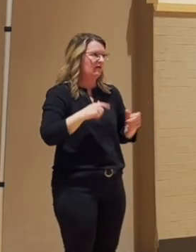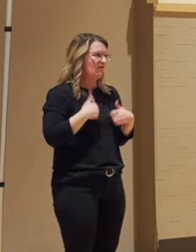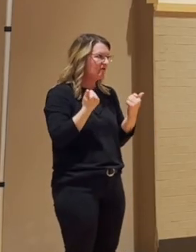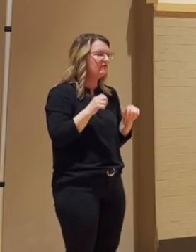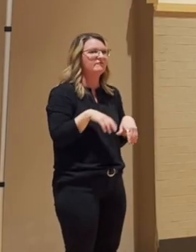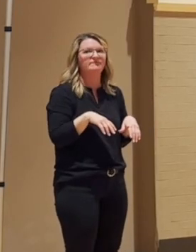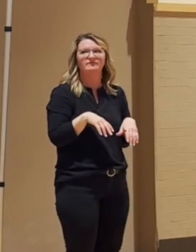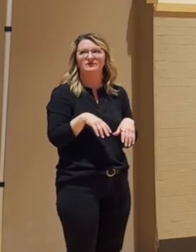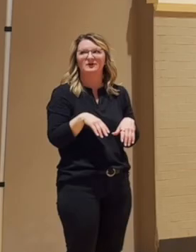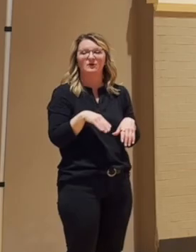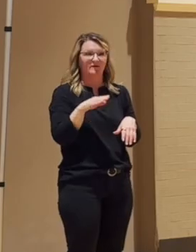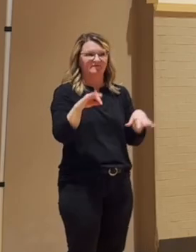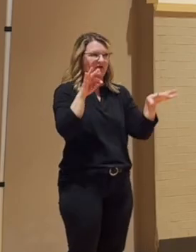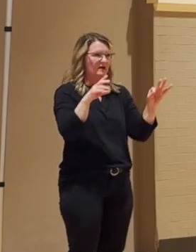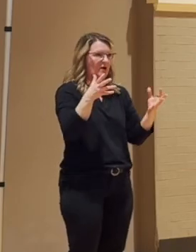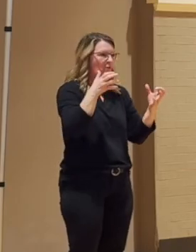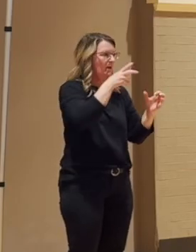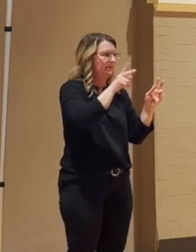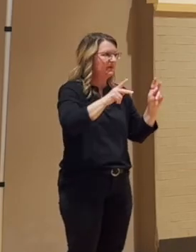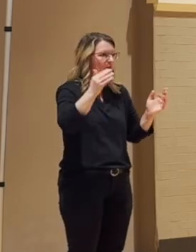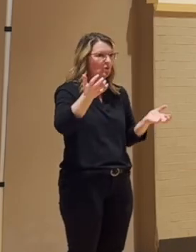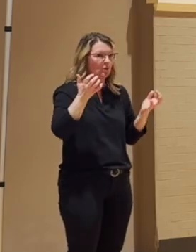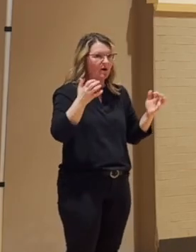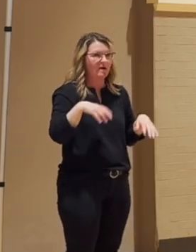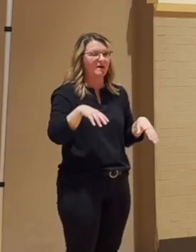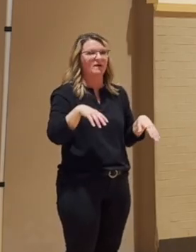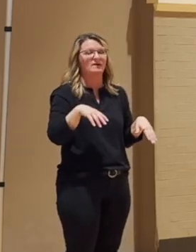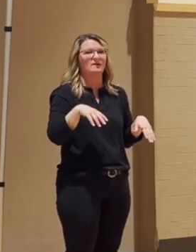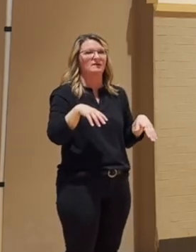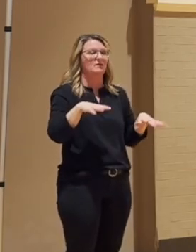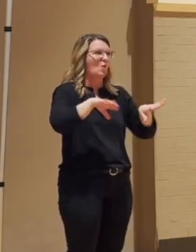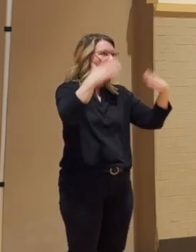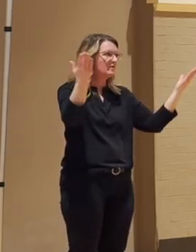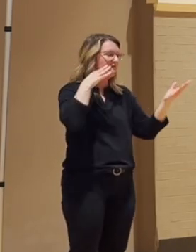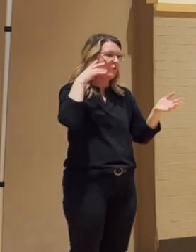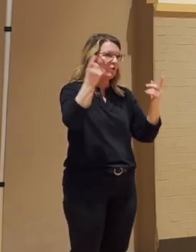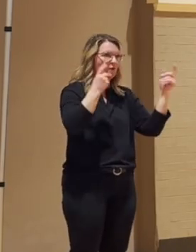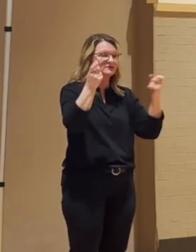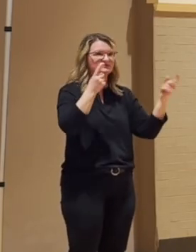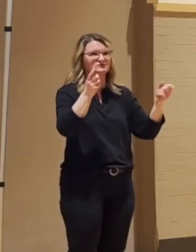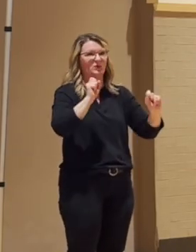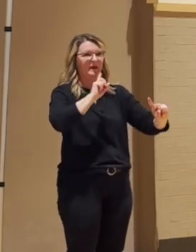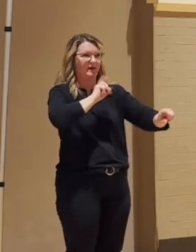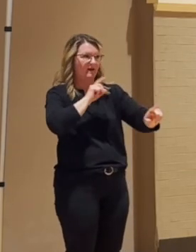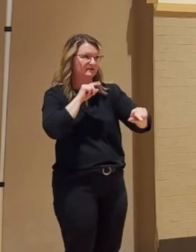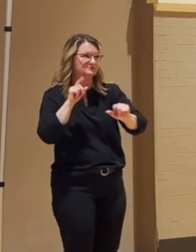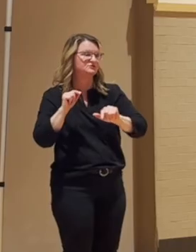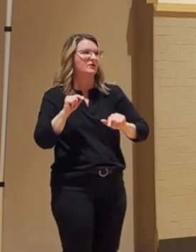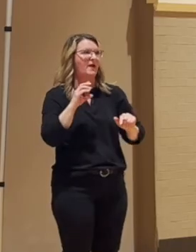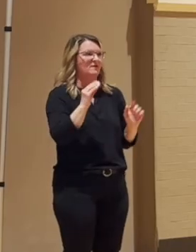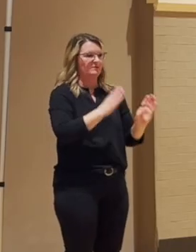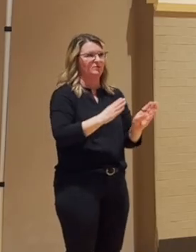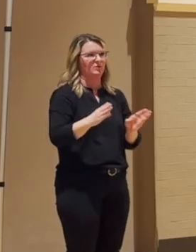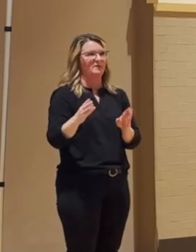are finding out what people want, allowing questions to be asked so that we can address those things and we can